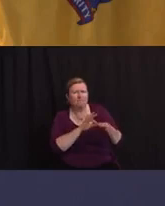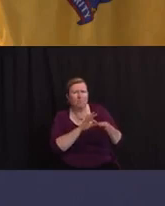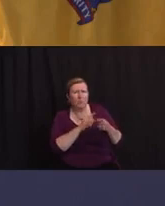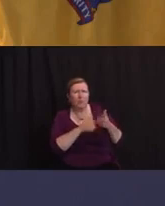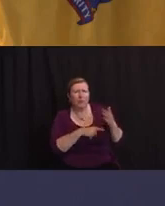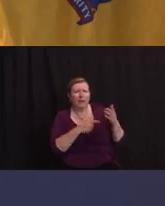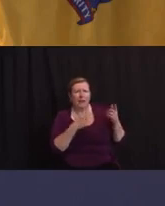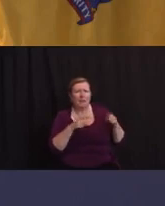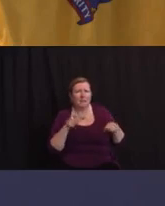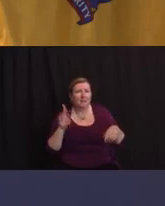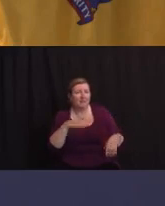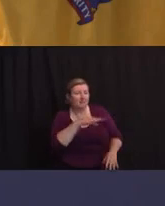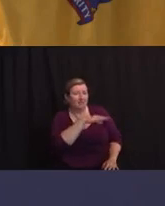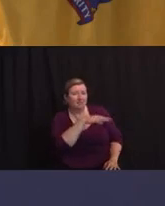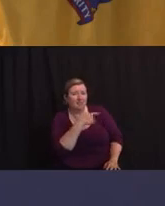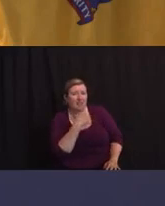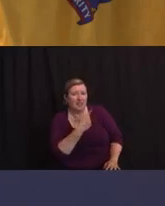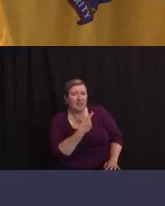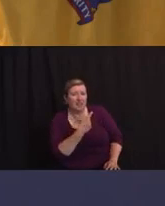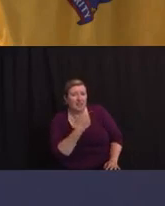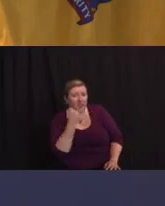listen, if